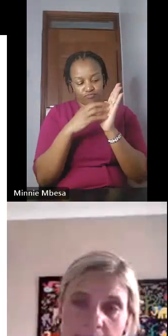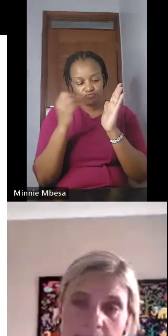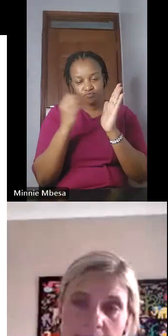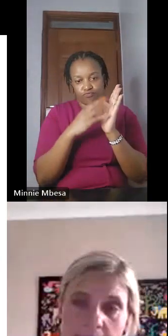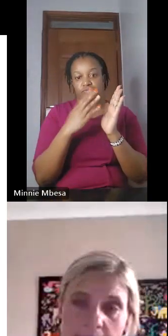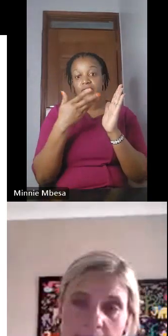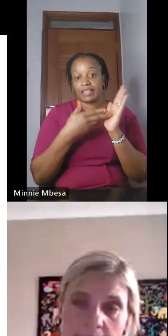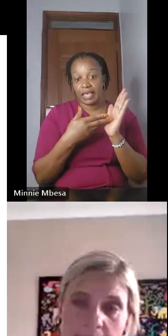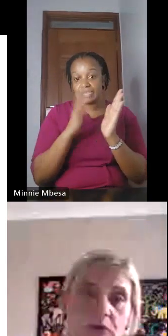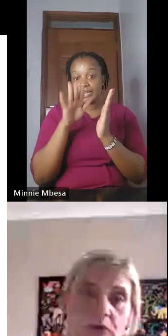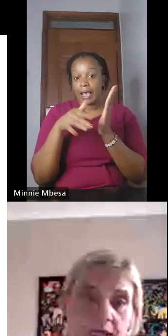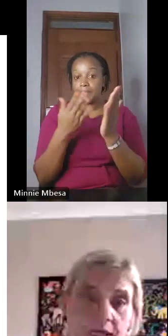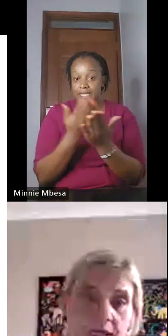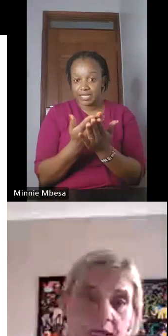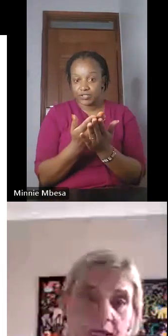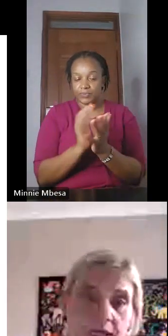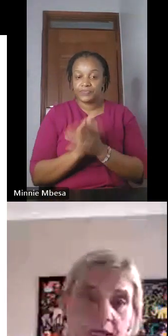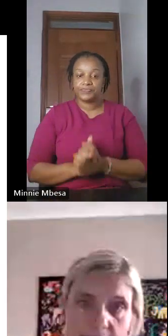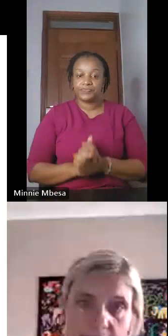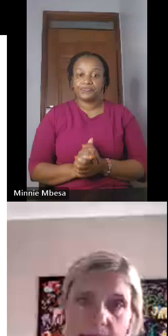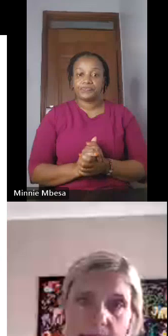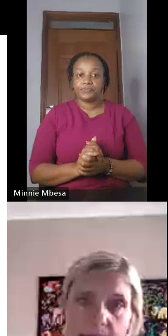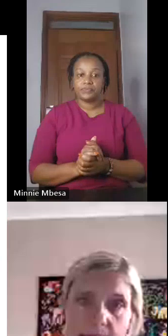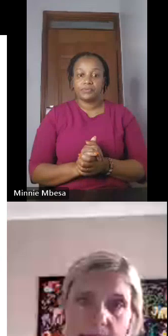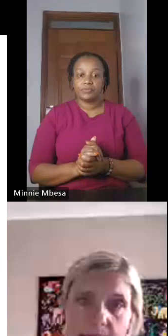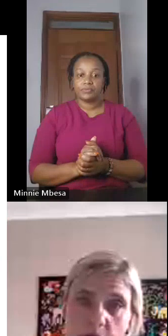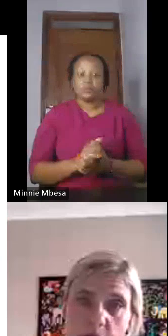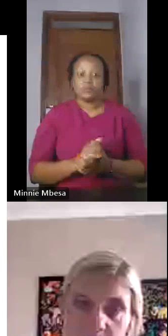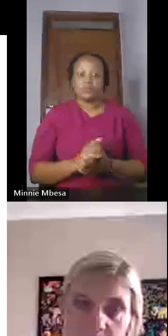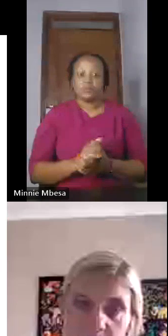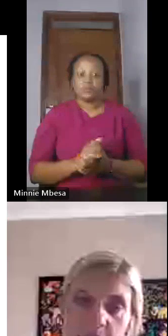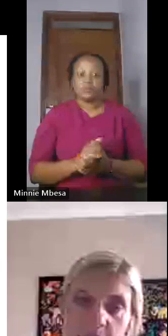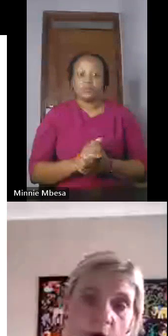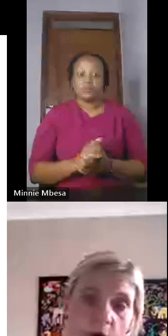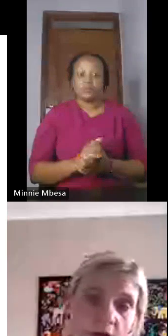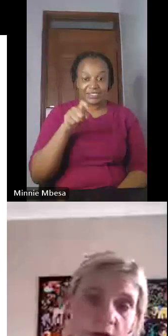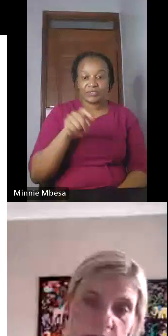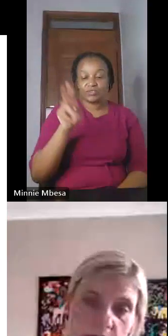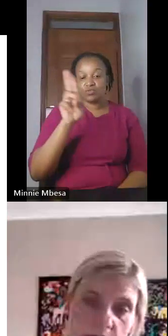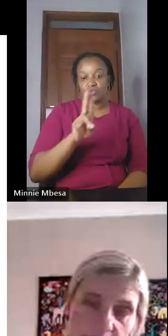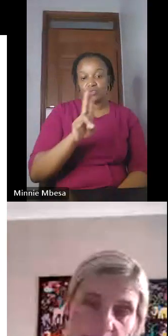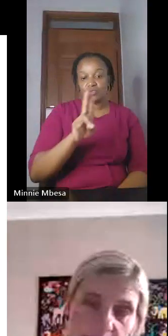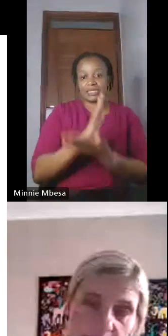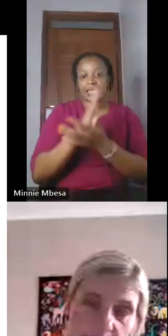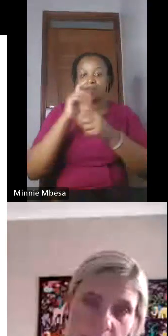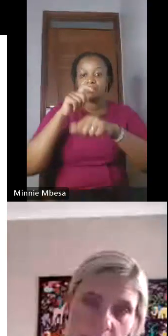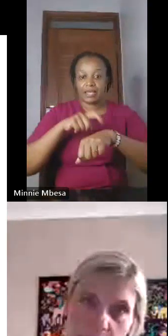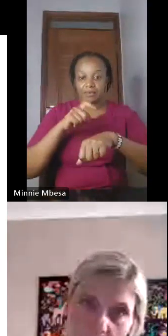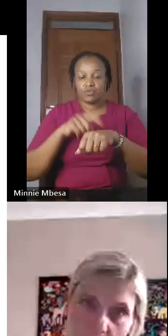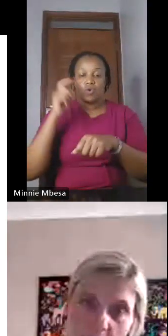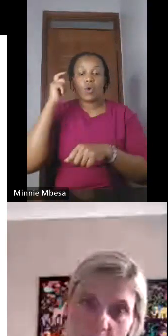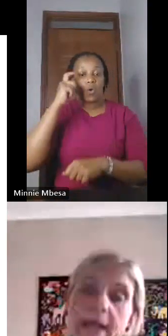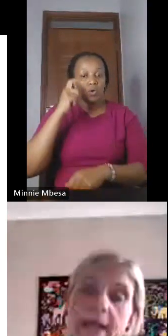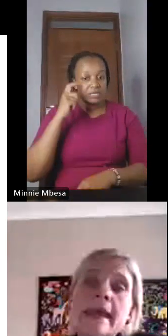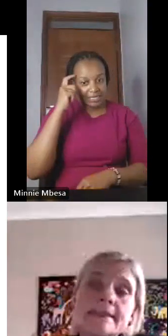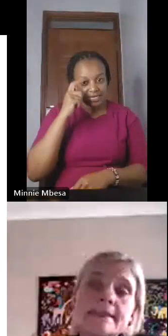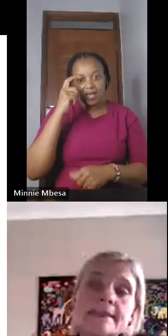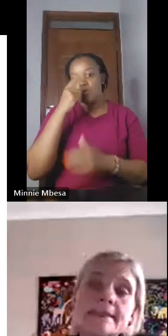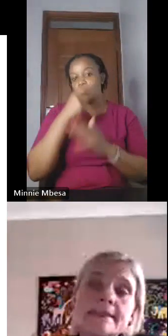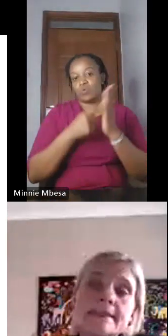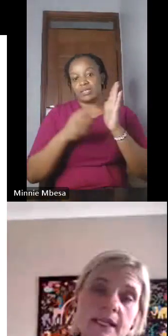Okay. You need to take some time to consider what the course is that you want to apply